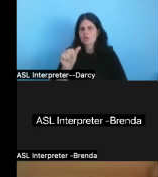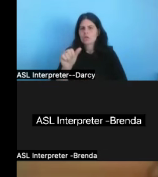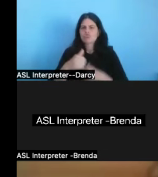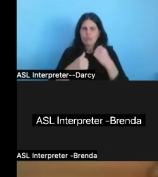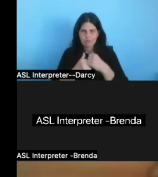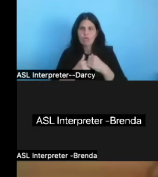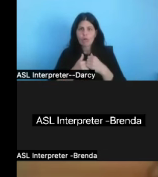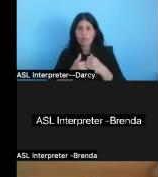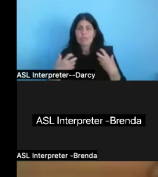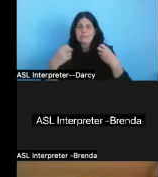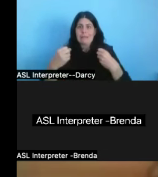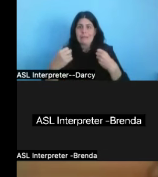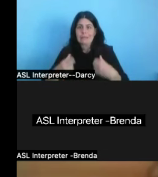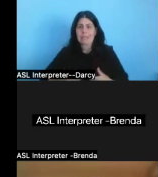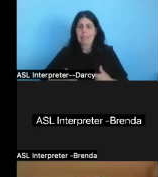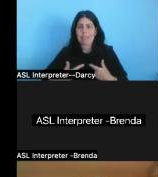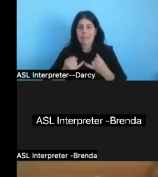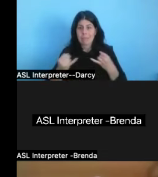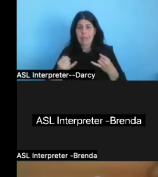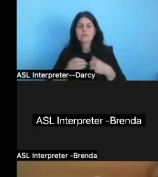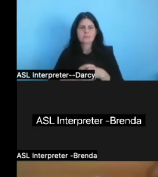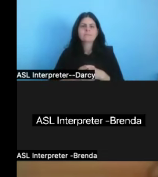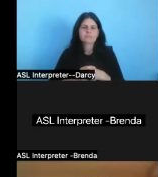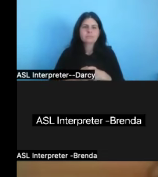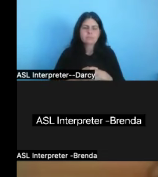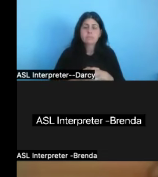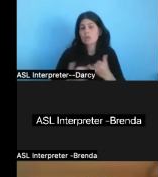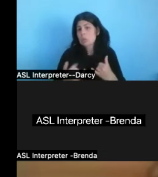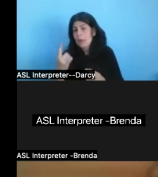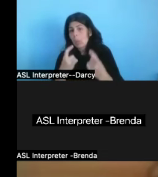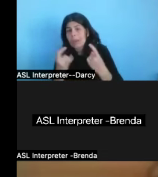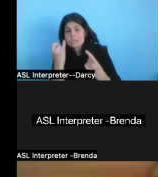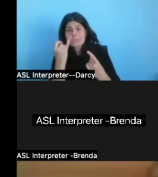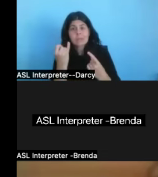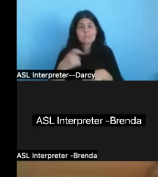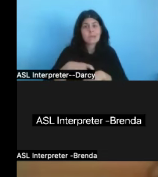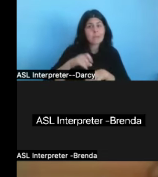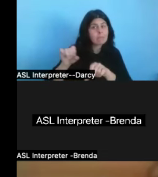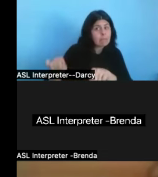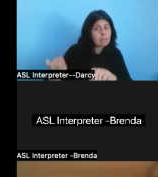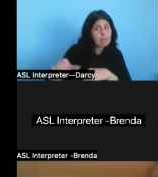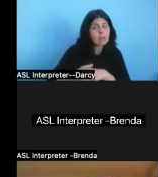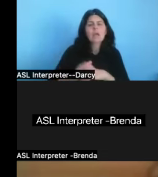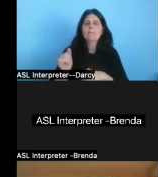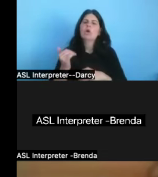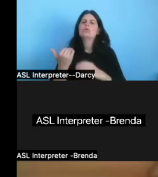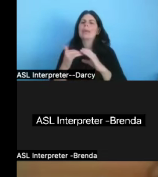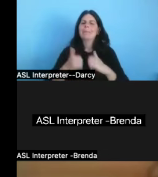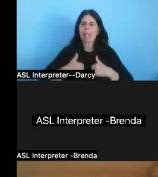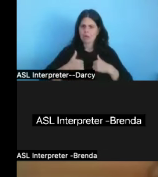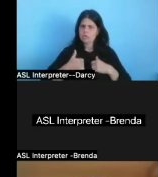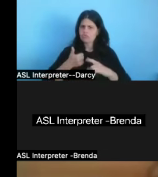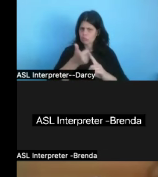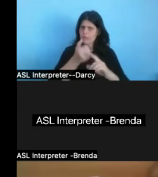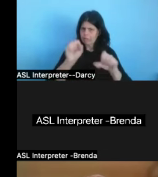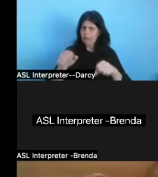So we're going to take some questions now if we have time, but I give you my email address so that you could reach out to me directly over